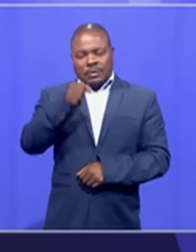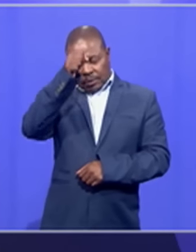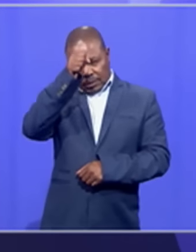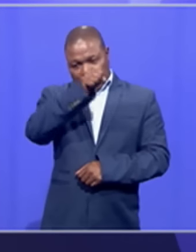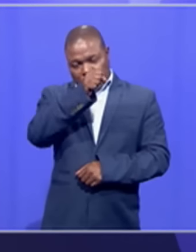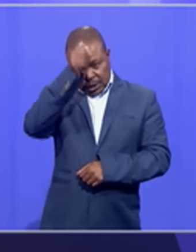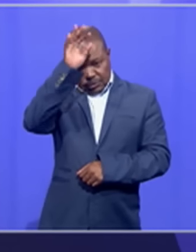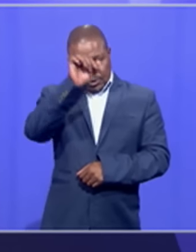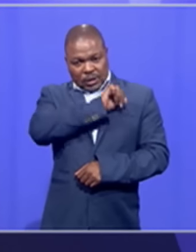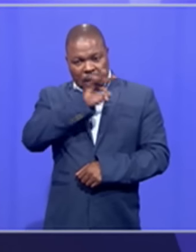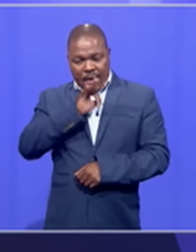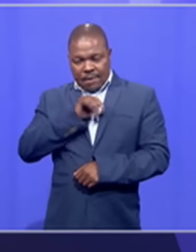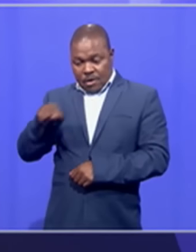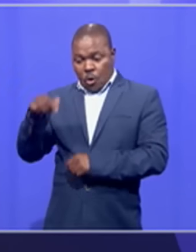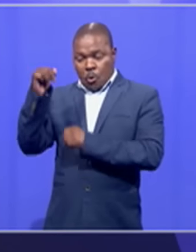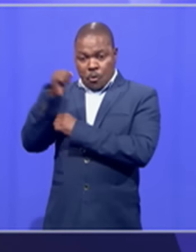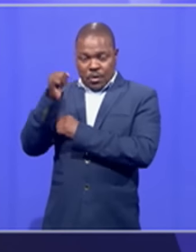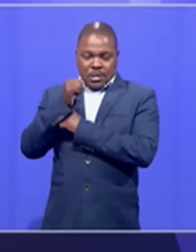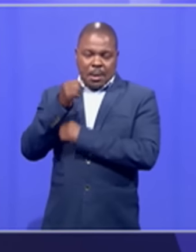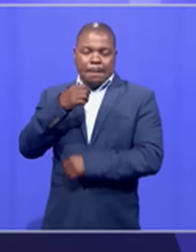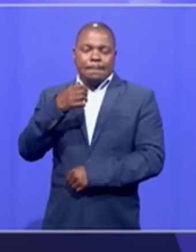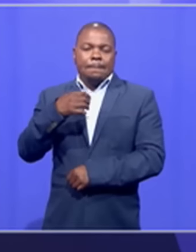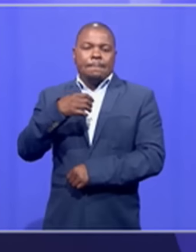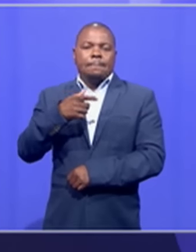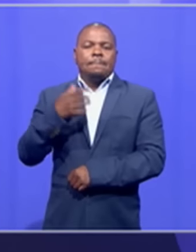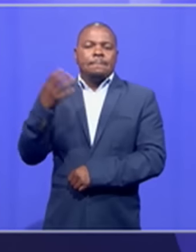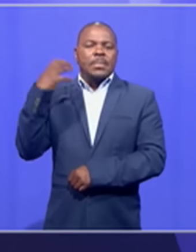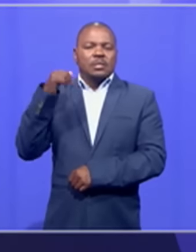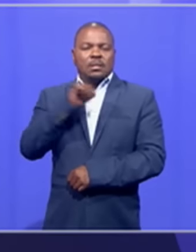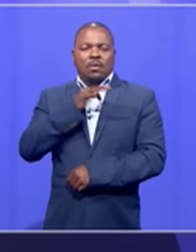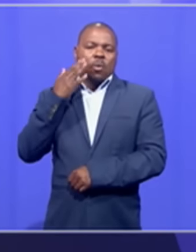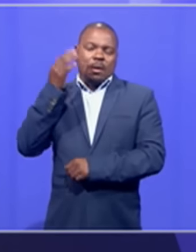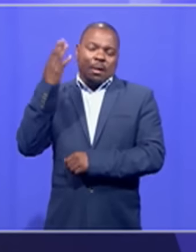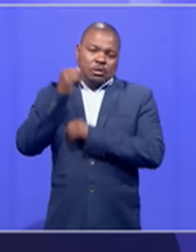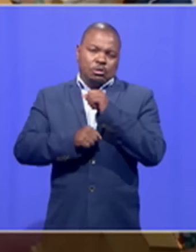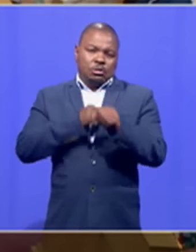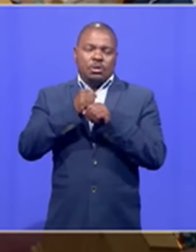kantorong ya tona ya maphodisa kgweding ya Phato ngwageng wa go feta.